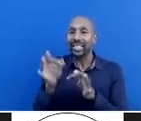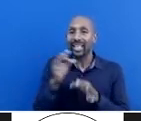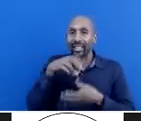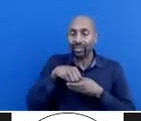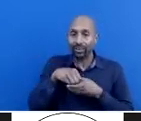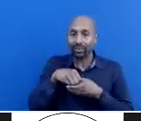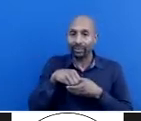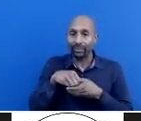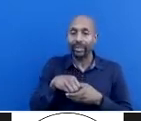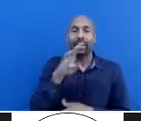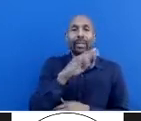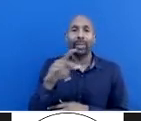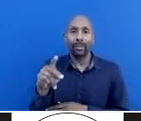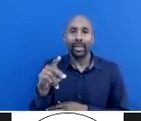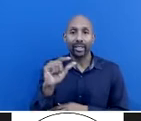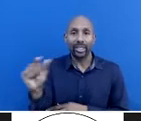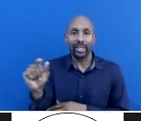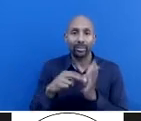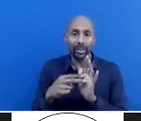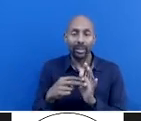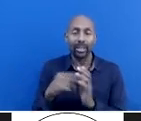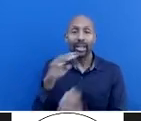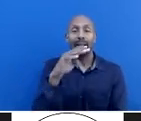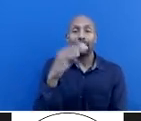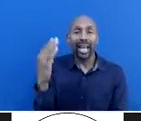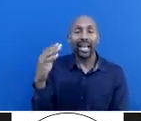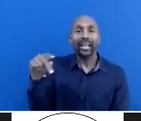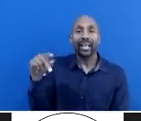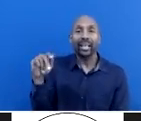BPPGG stands for Black Panther Party Grigri.